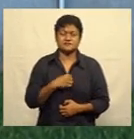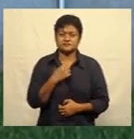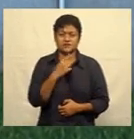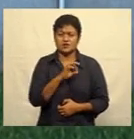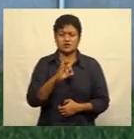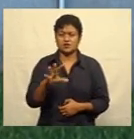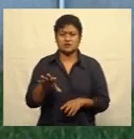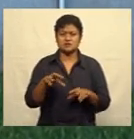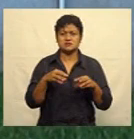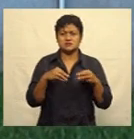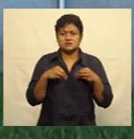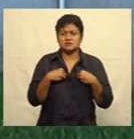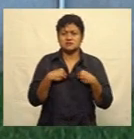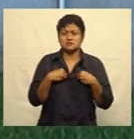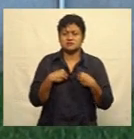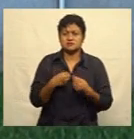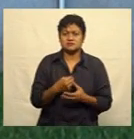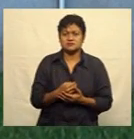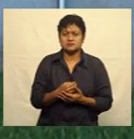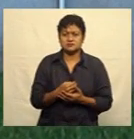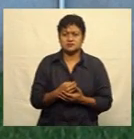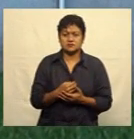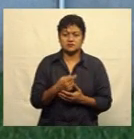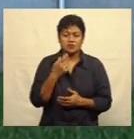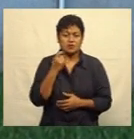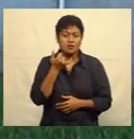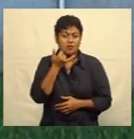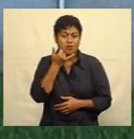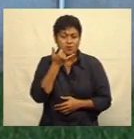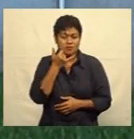a response. He then called one of his daughter's